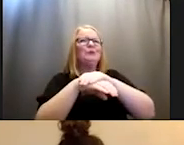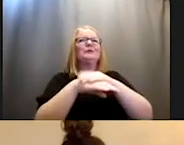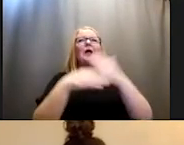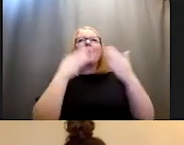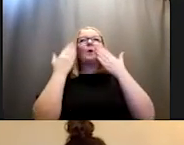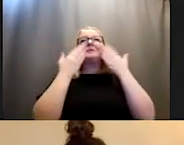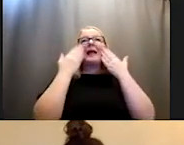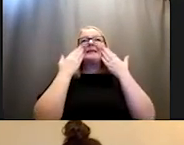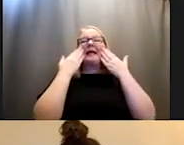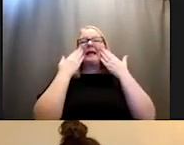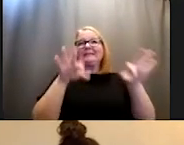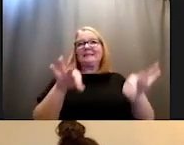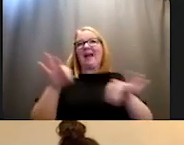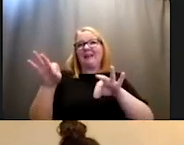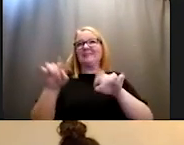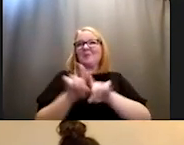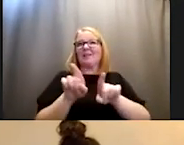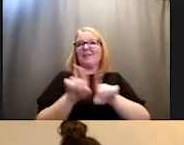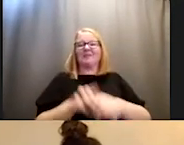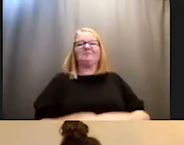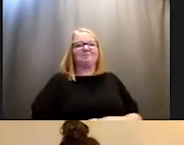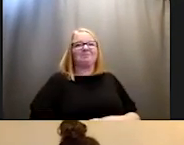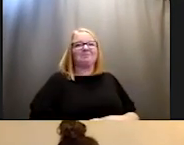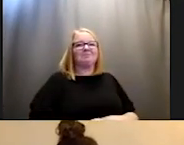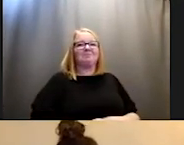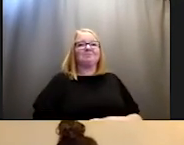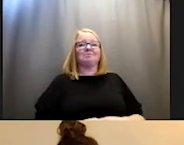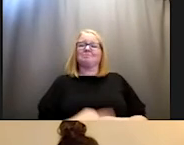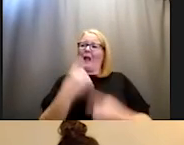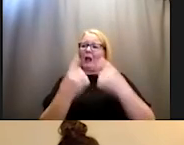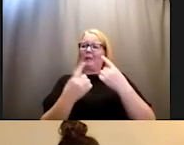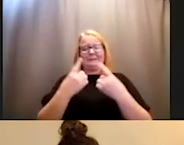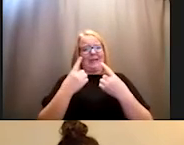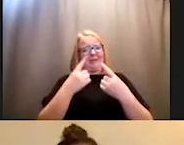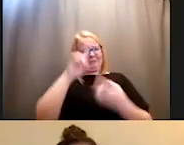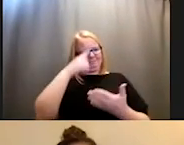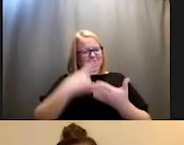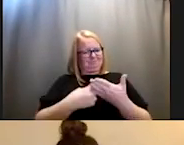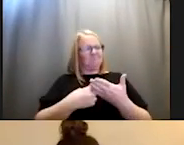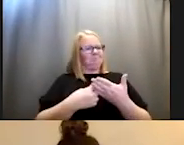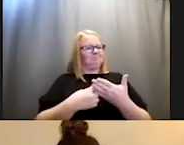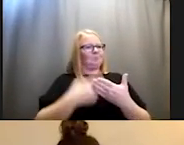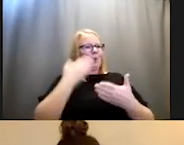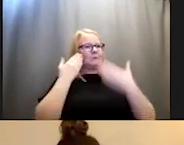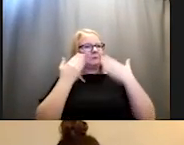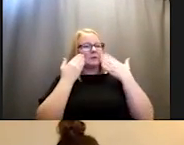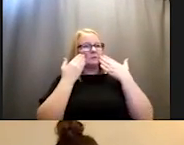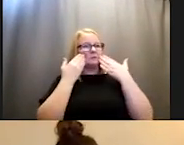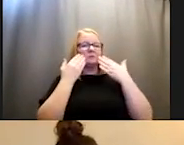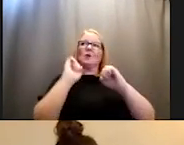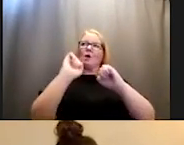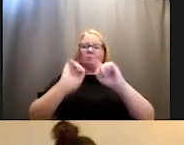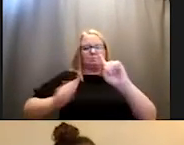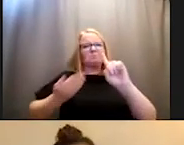cosmetics and tights. And really for her move into the cosmetics industry was key to her ideas and aims